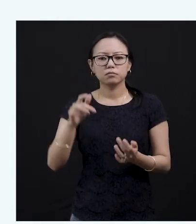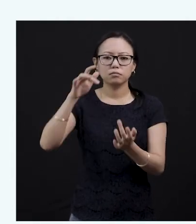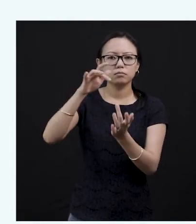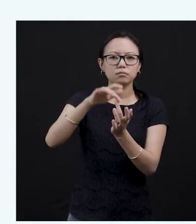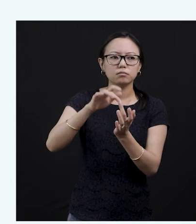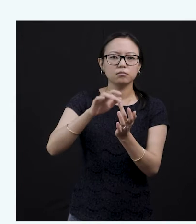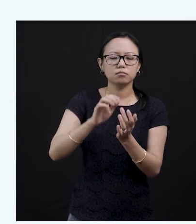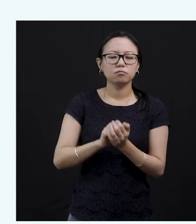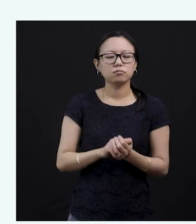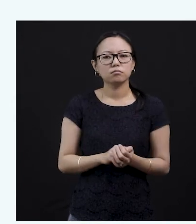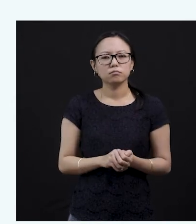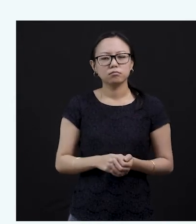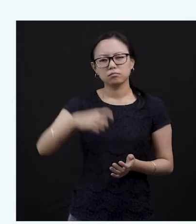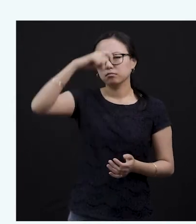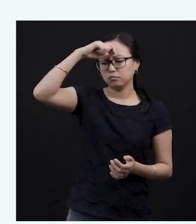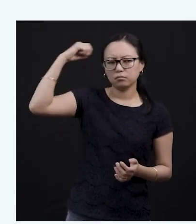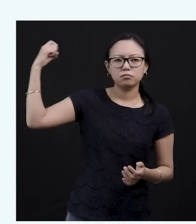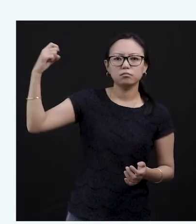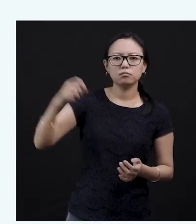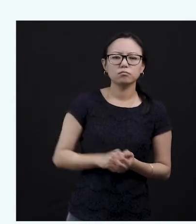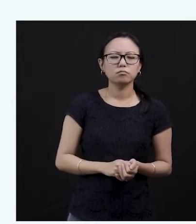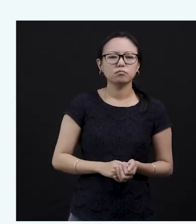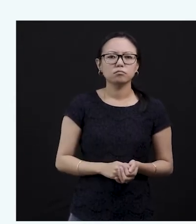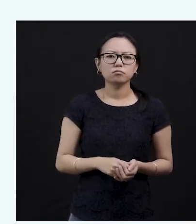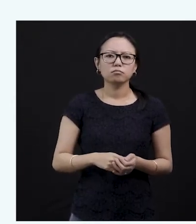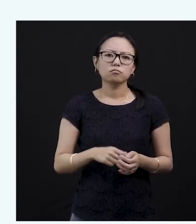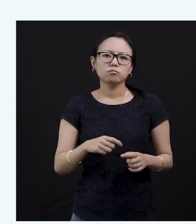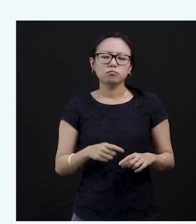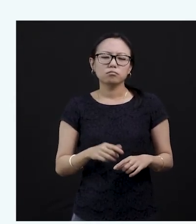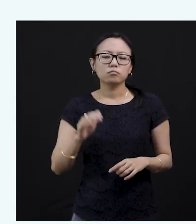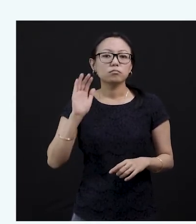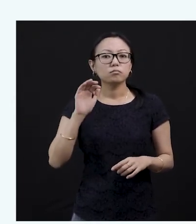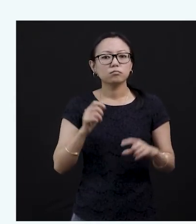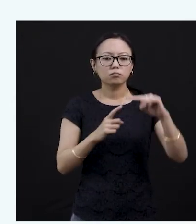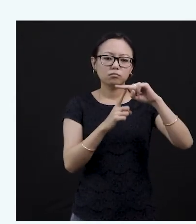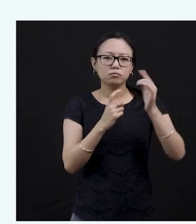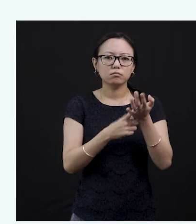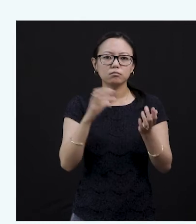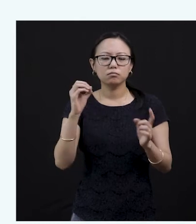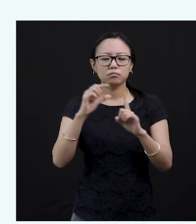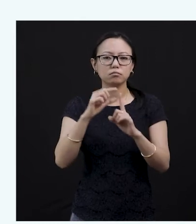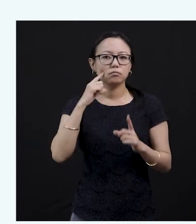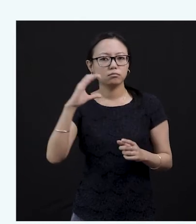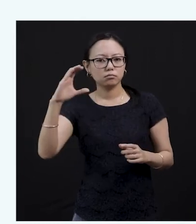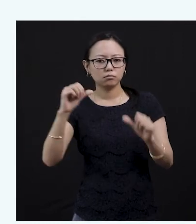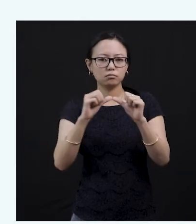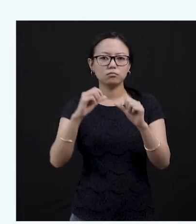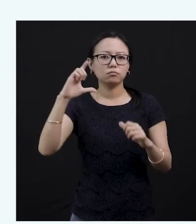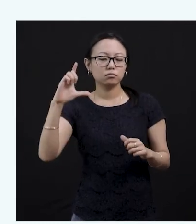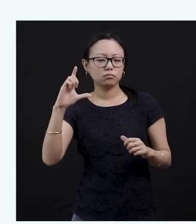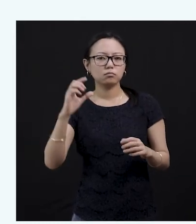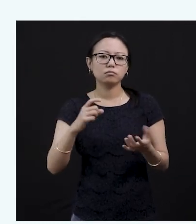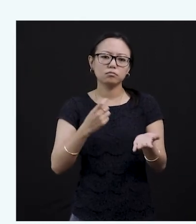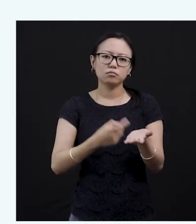They are also known as the tropical regions, okay? So let me explain once more. We have